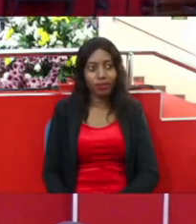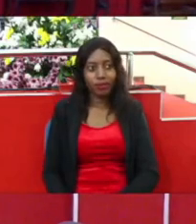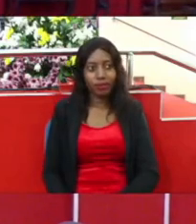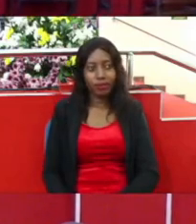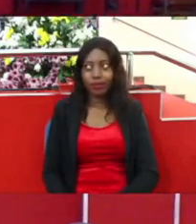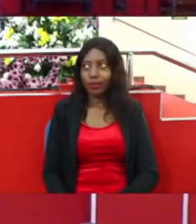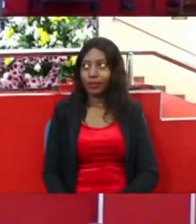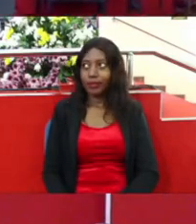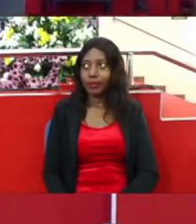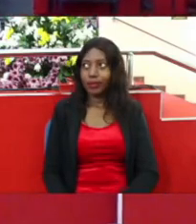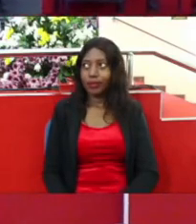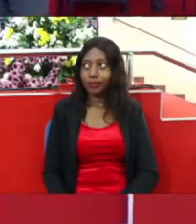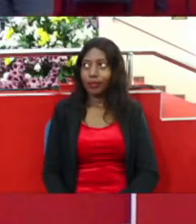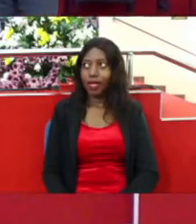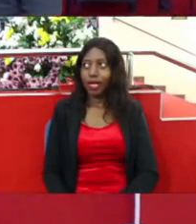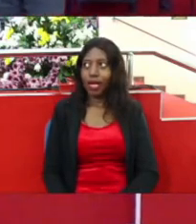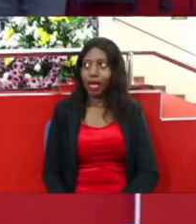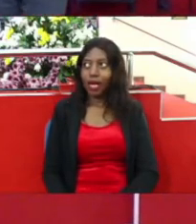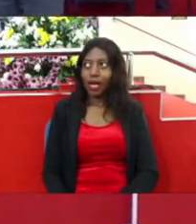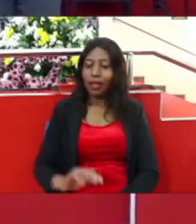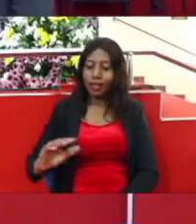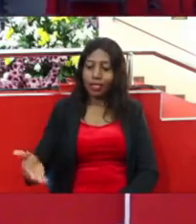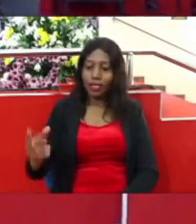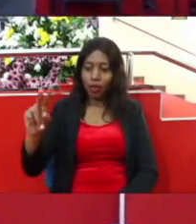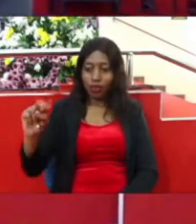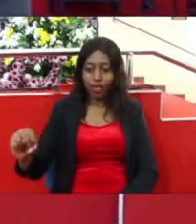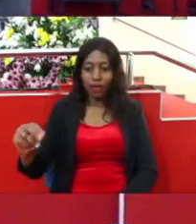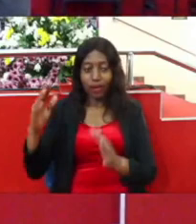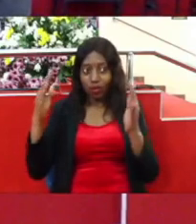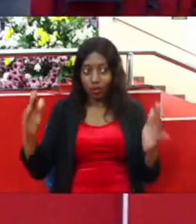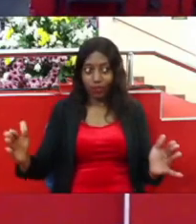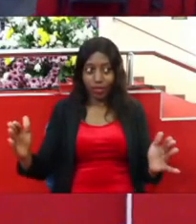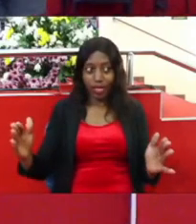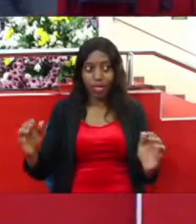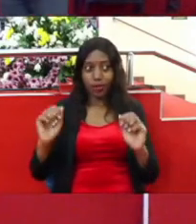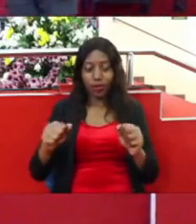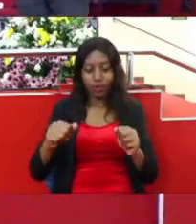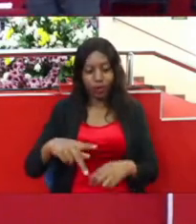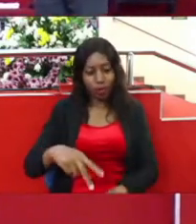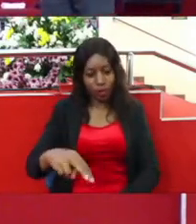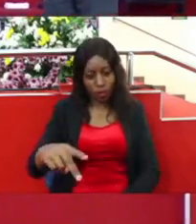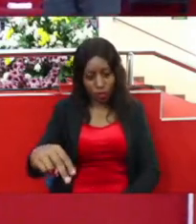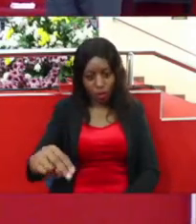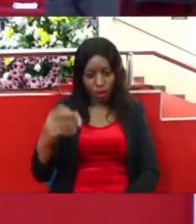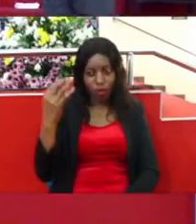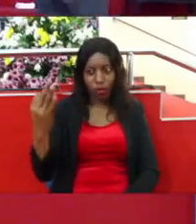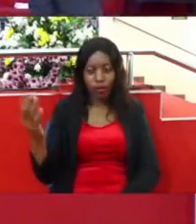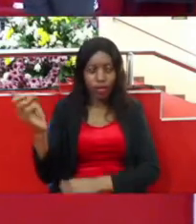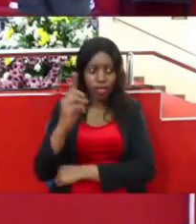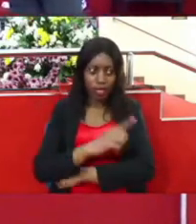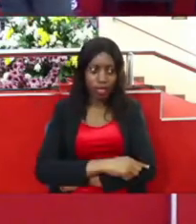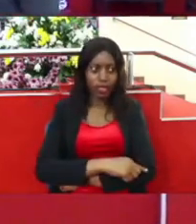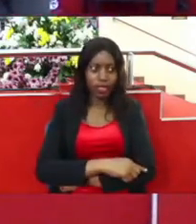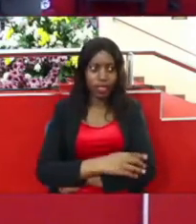go around in 3 days. Imenakiliwa kwamba Nineveh ilikuwa ni mji ungeuzunguka kwa siku tatu. So he crisscrossed the city. Na hivyo basi akapita pita